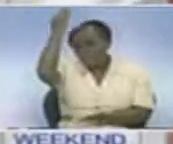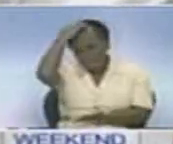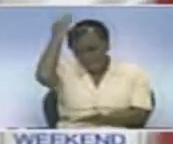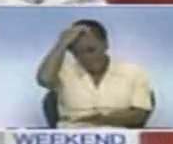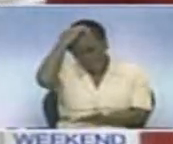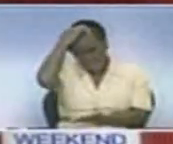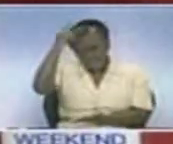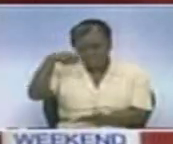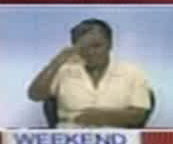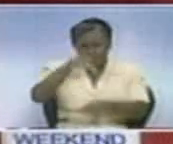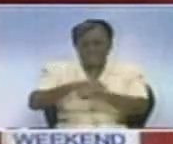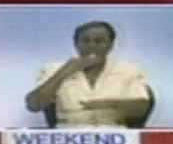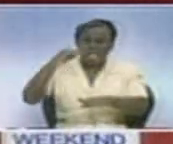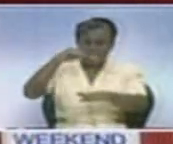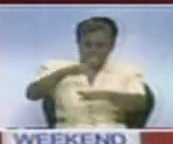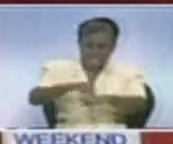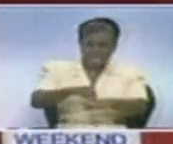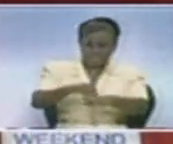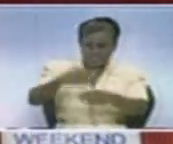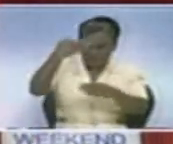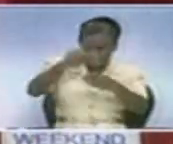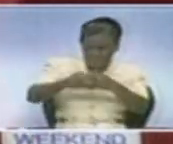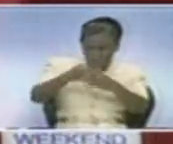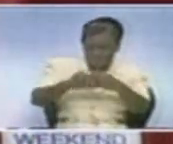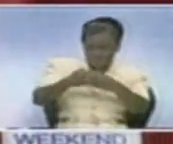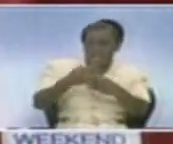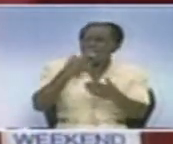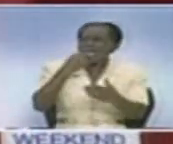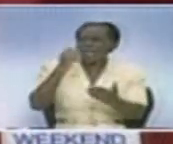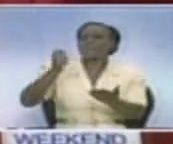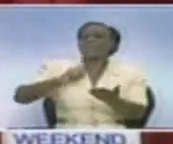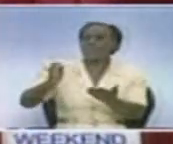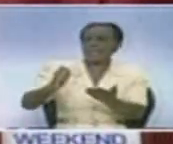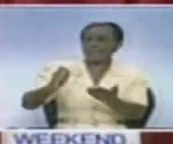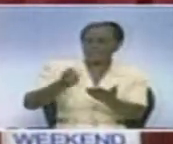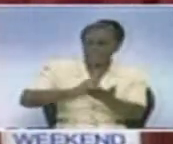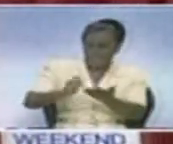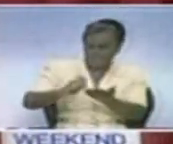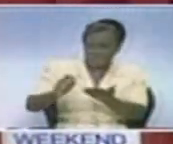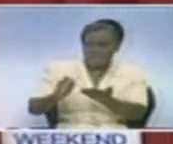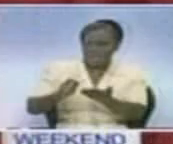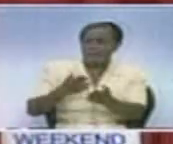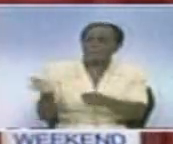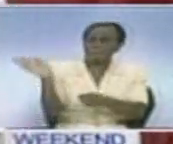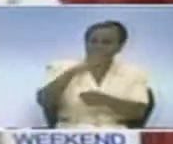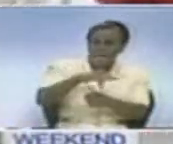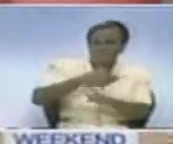Jumatatu, achukue hiyo barua kwenye bahasha juu, achukue kalamu nyekundu, aandikie return to